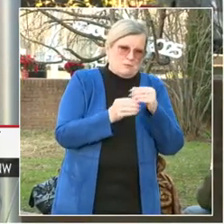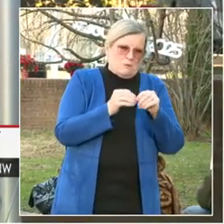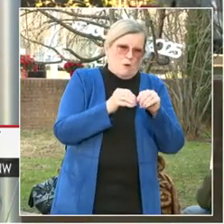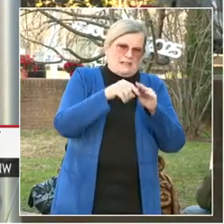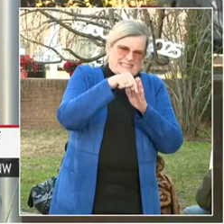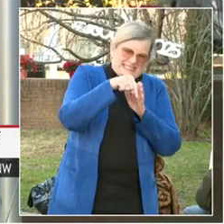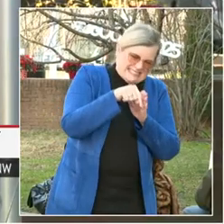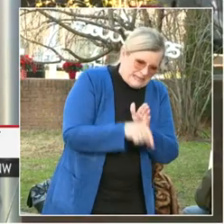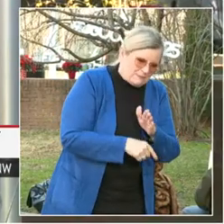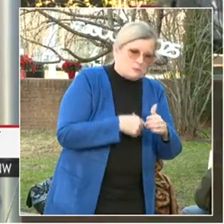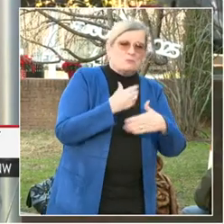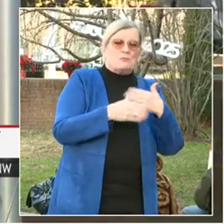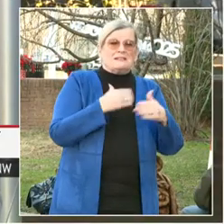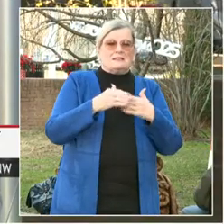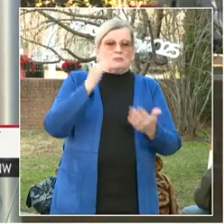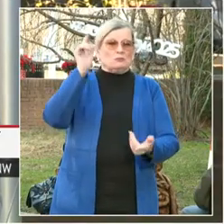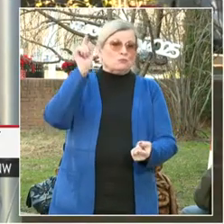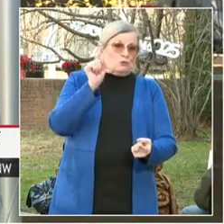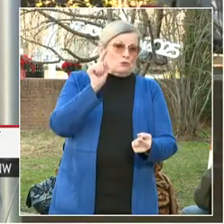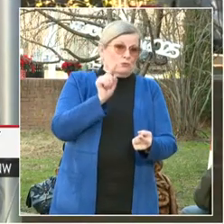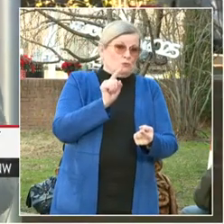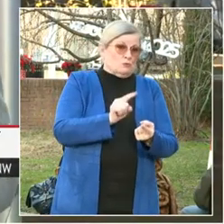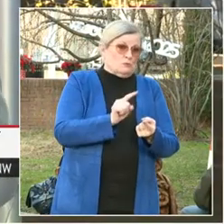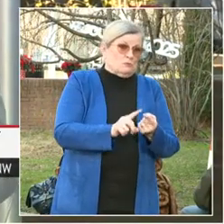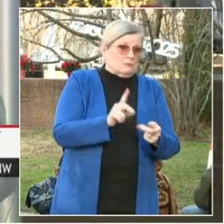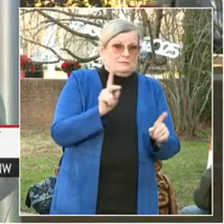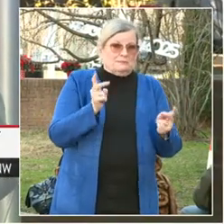mitigate as many of the trade-offs as possible.